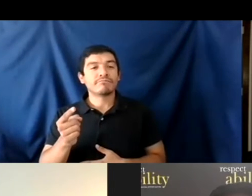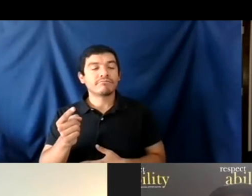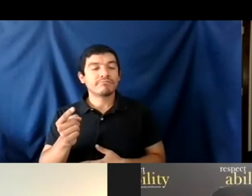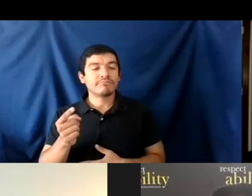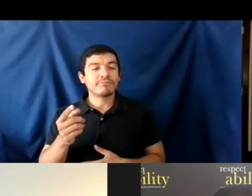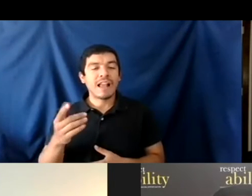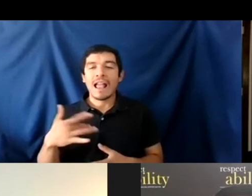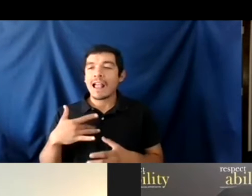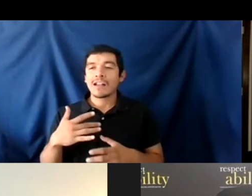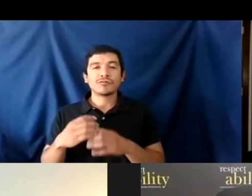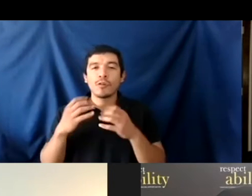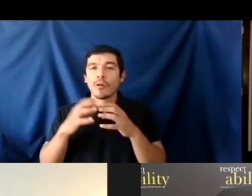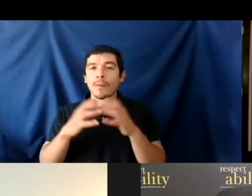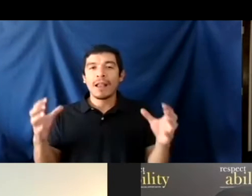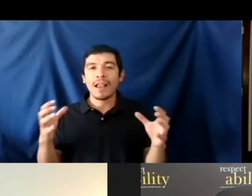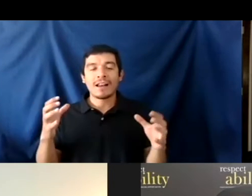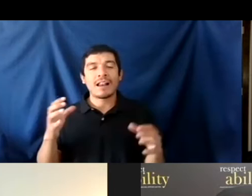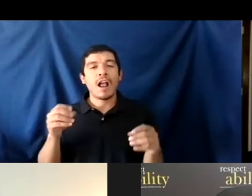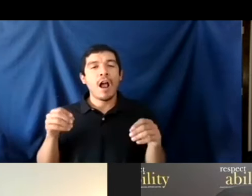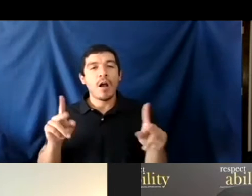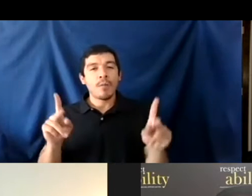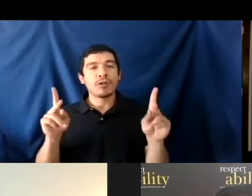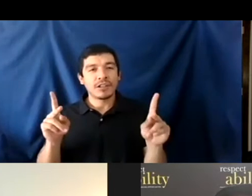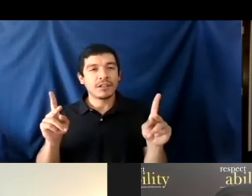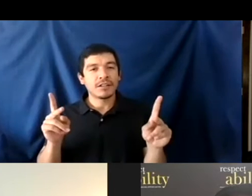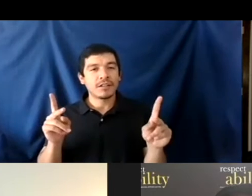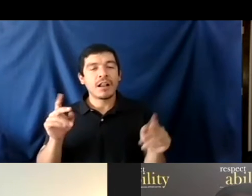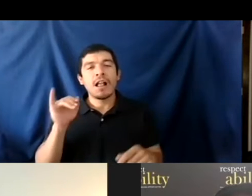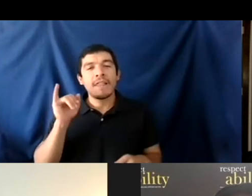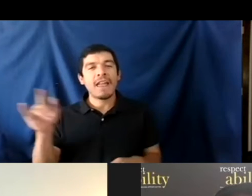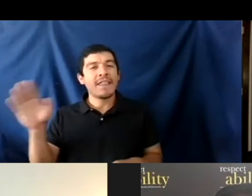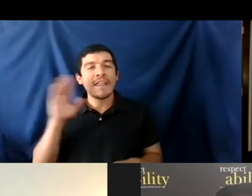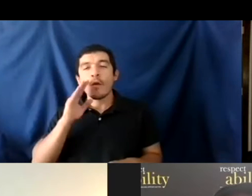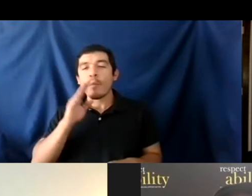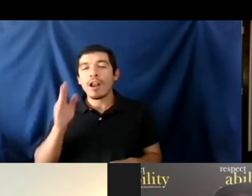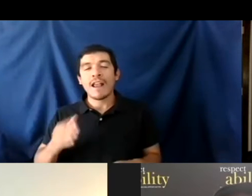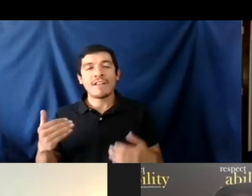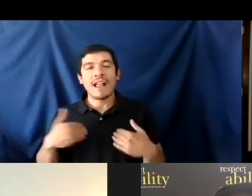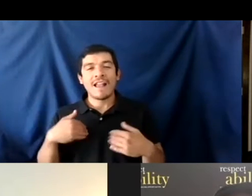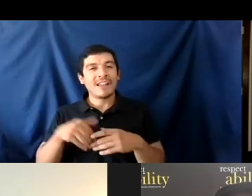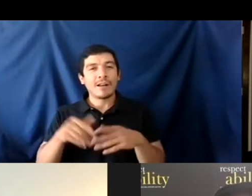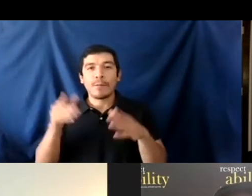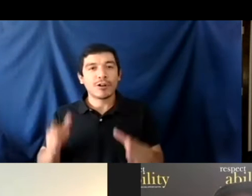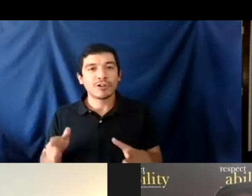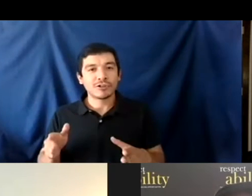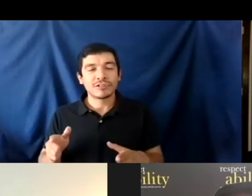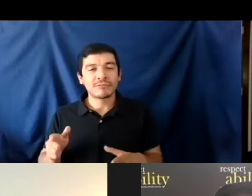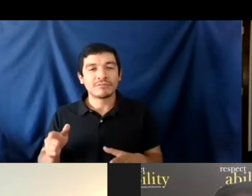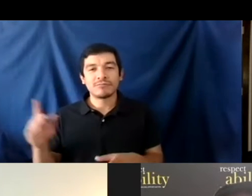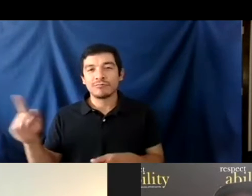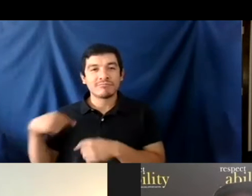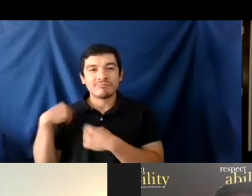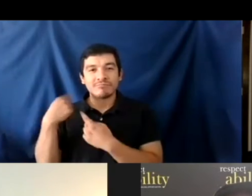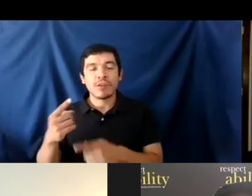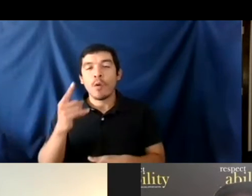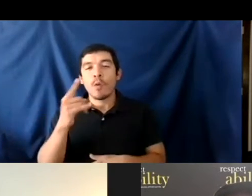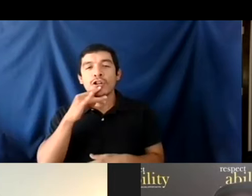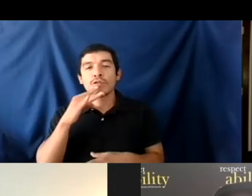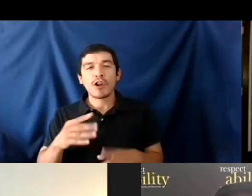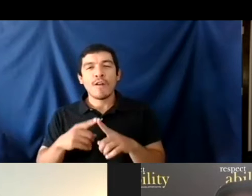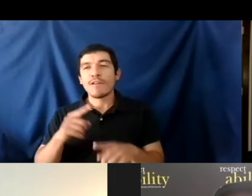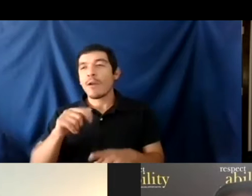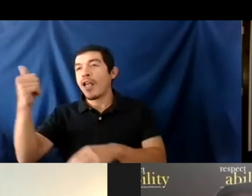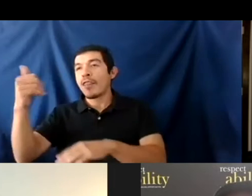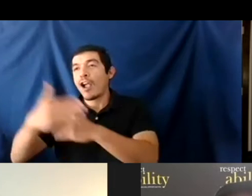had so many, an abundance of opportunities that they would never have. You know, we've been on sometimes when one speaker is from one part of the